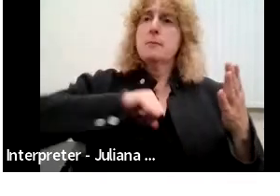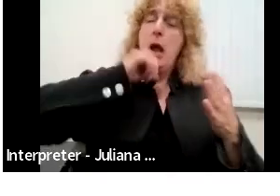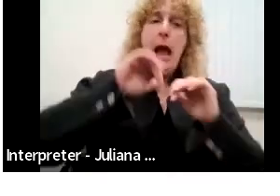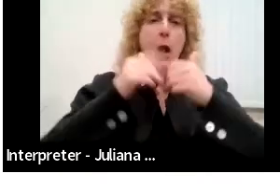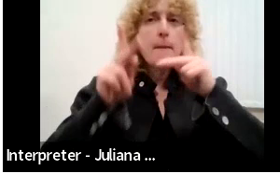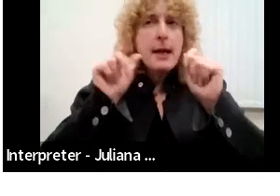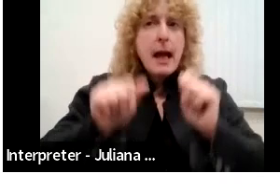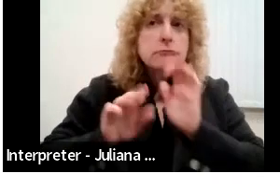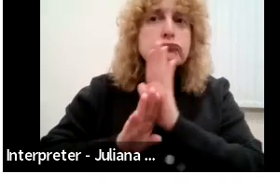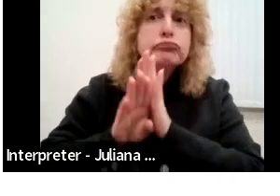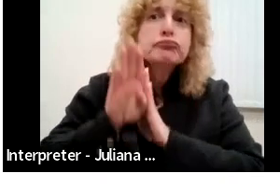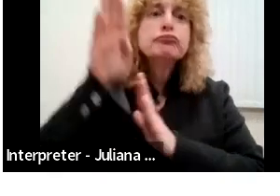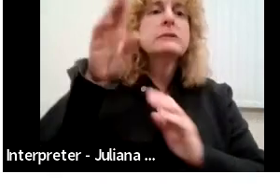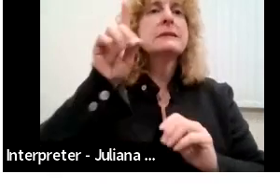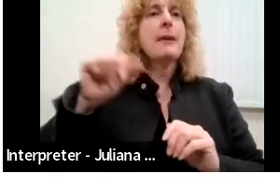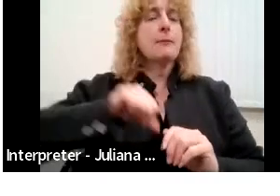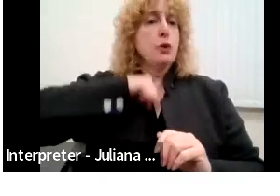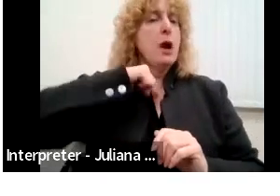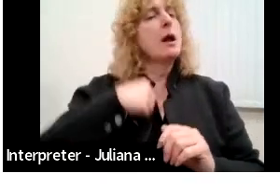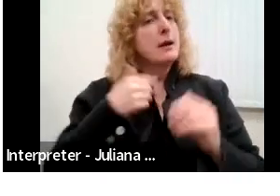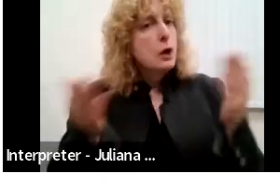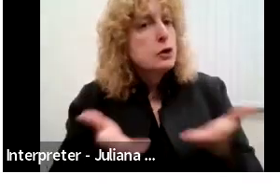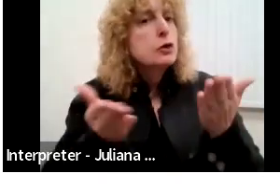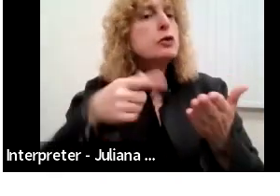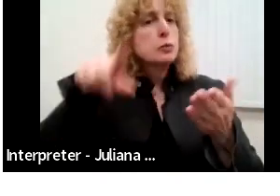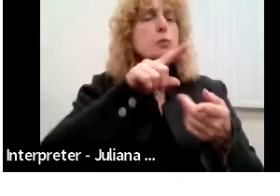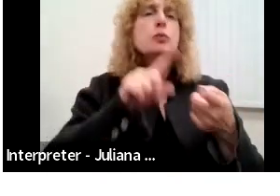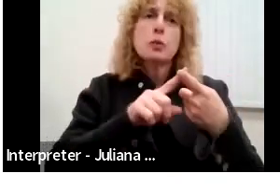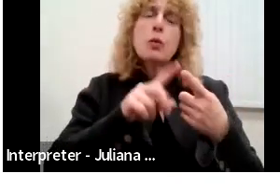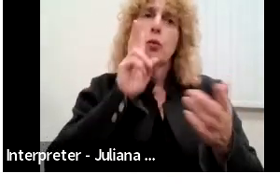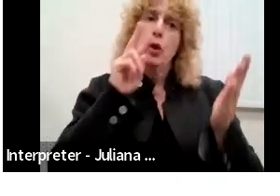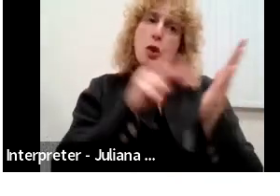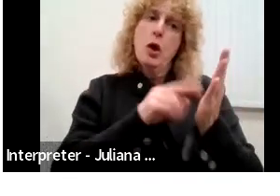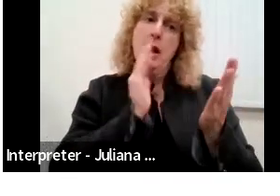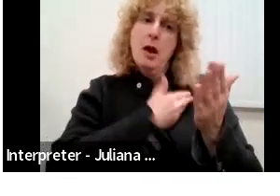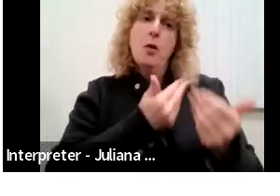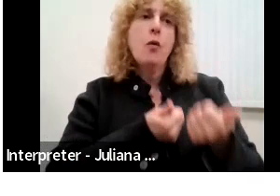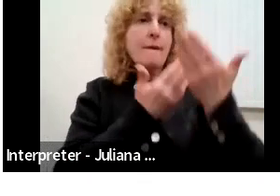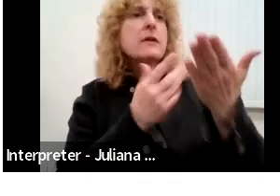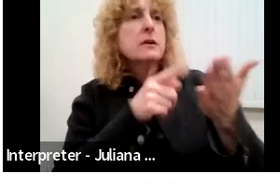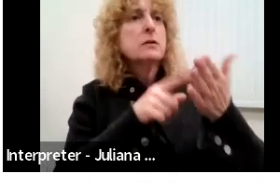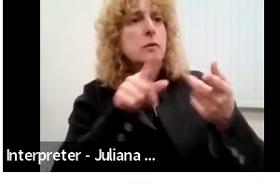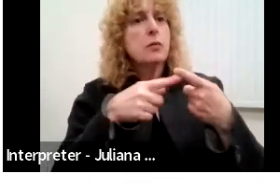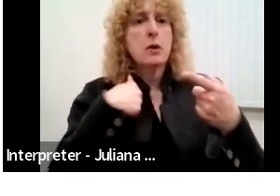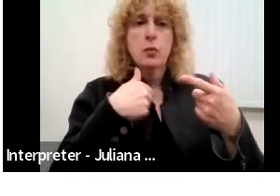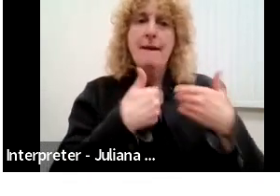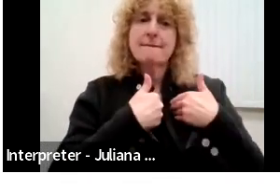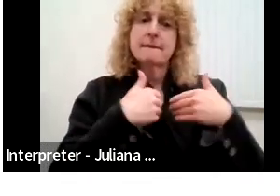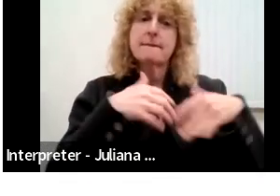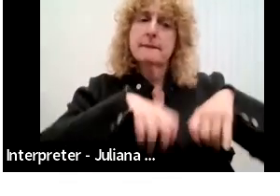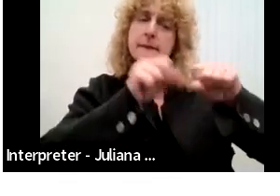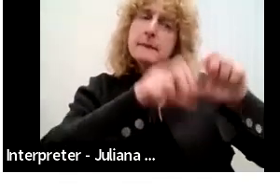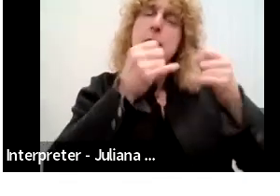pride. So I encourage you to take a look at our offerings when we offer those. Today, we're really focusing